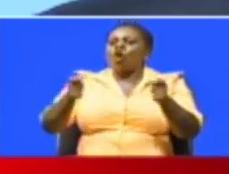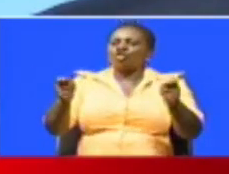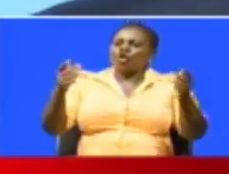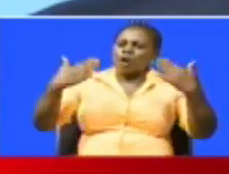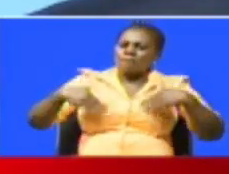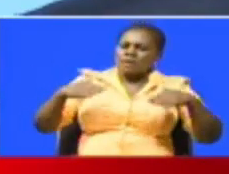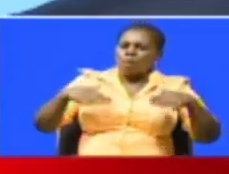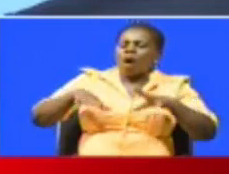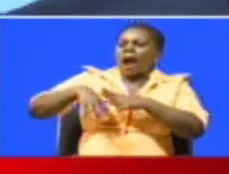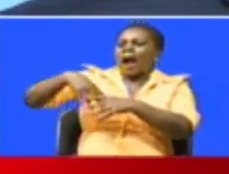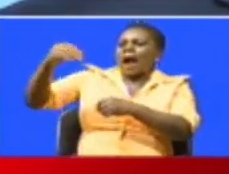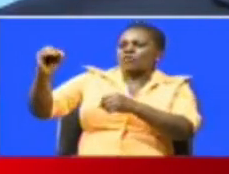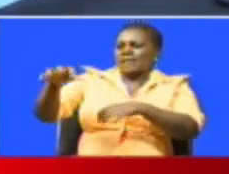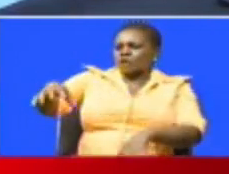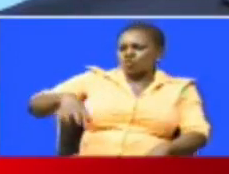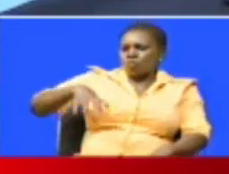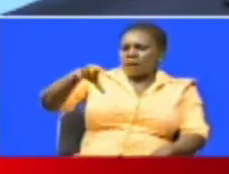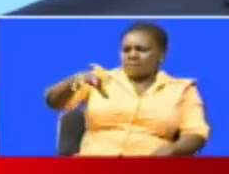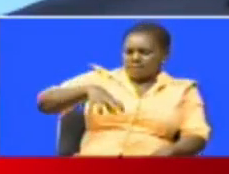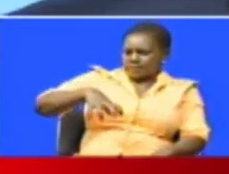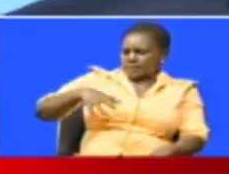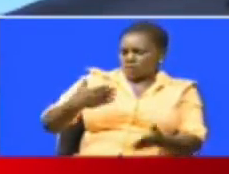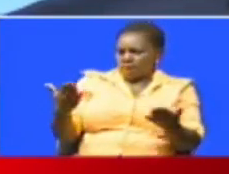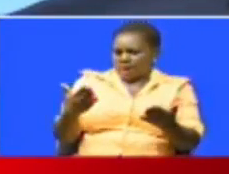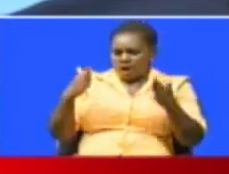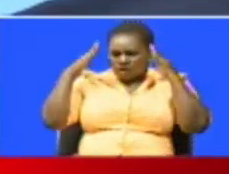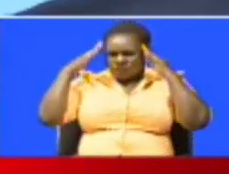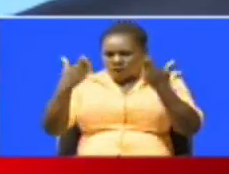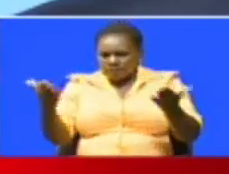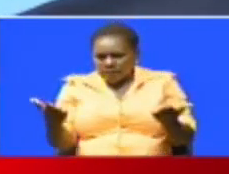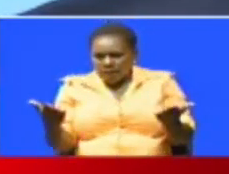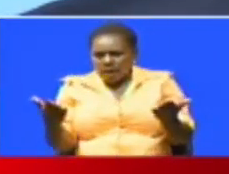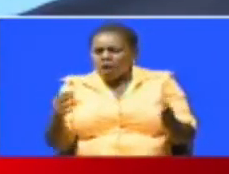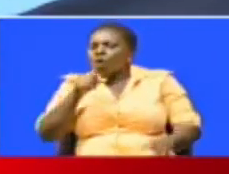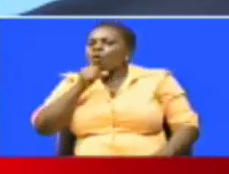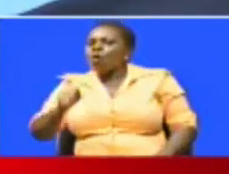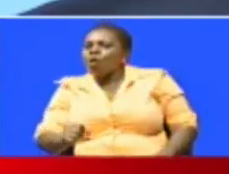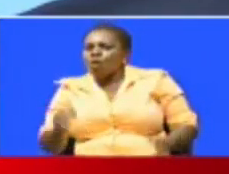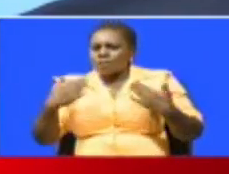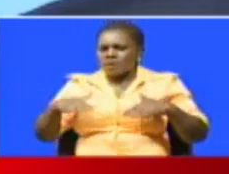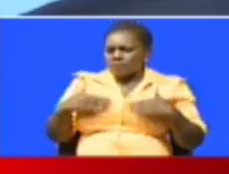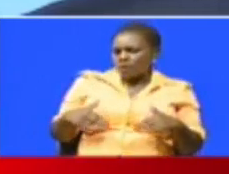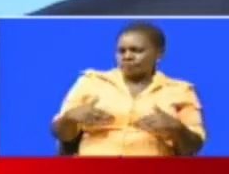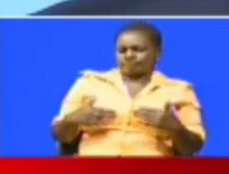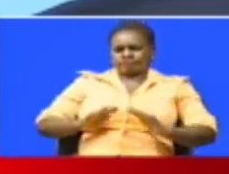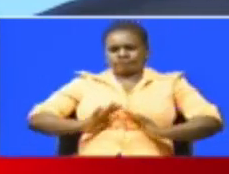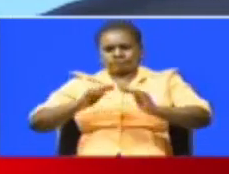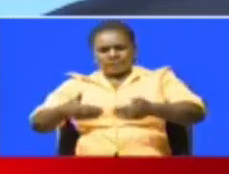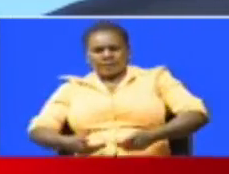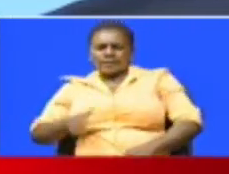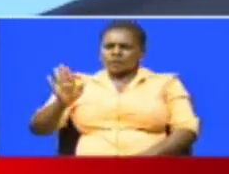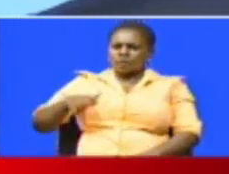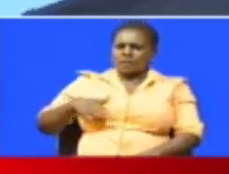crowds outside the supermarket with preference given to the elderly, expectant